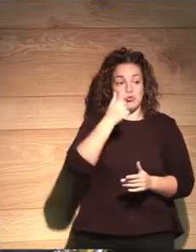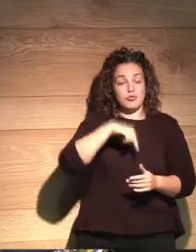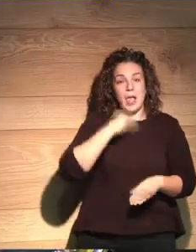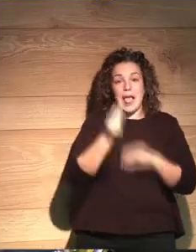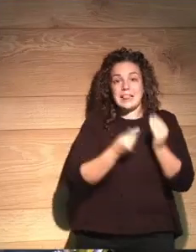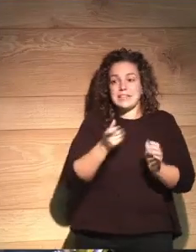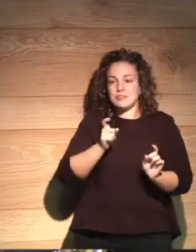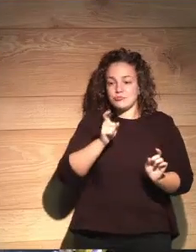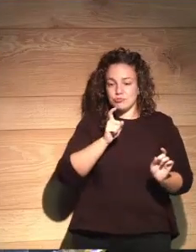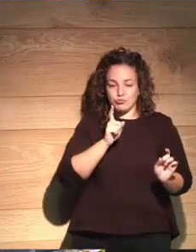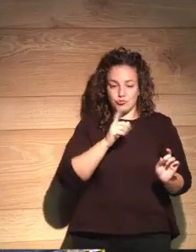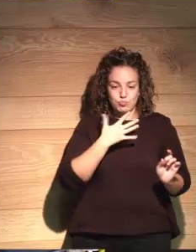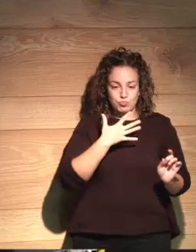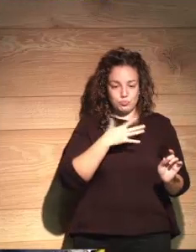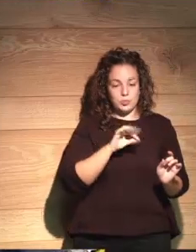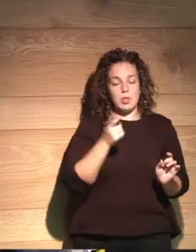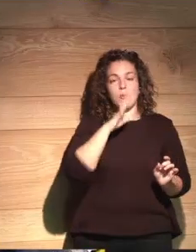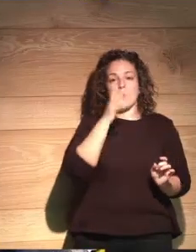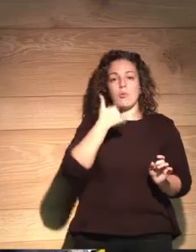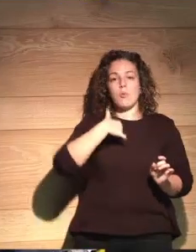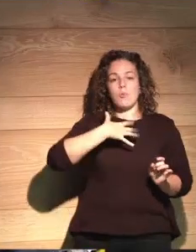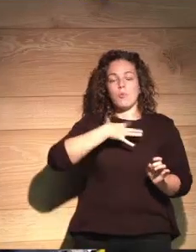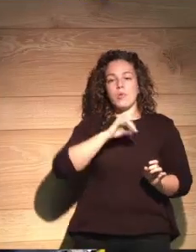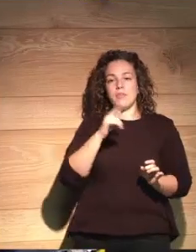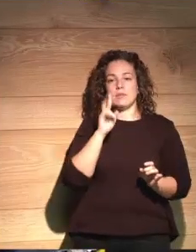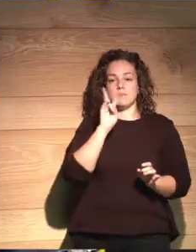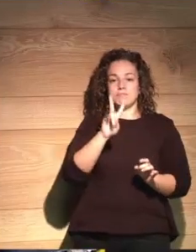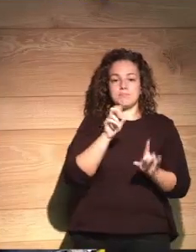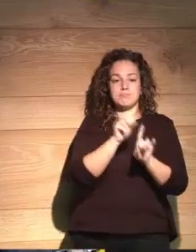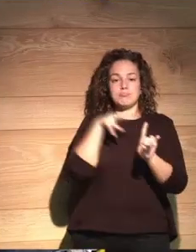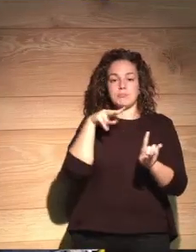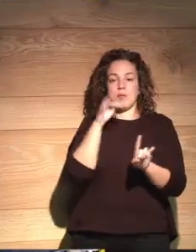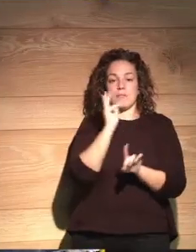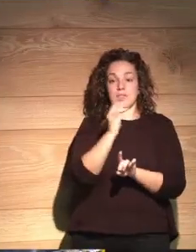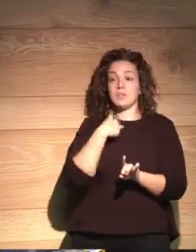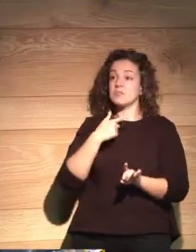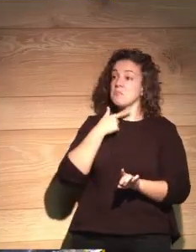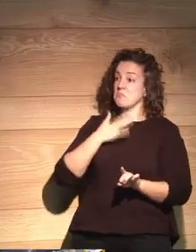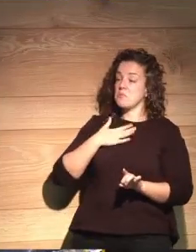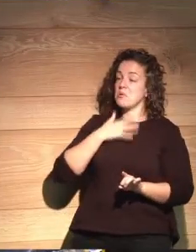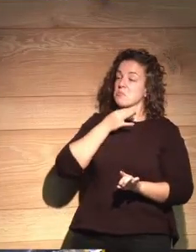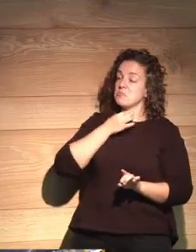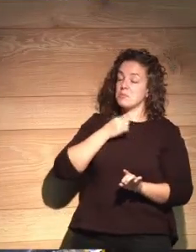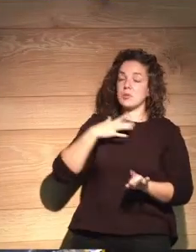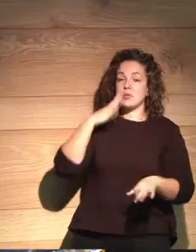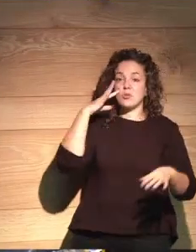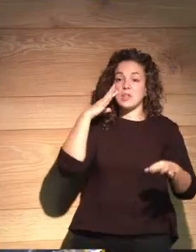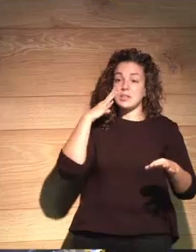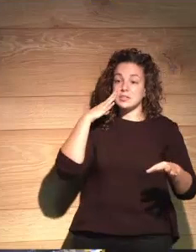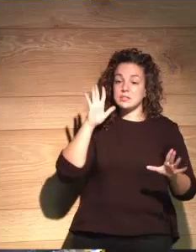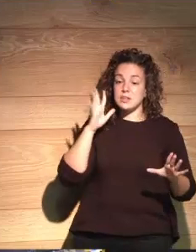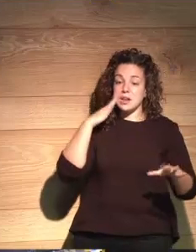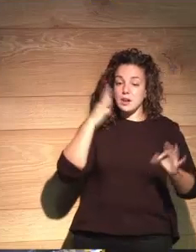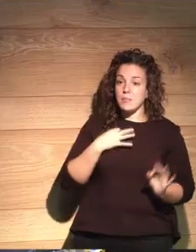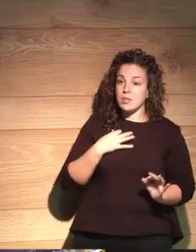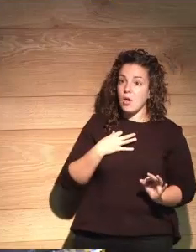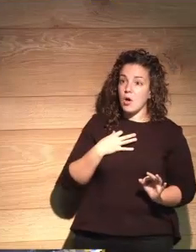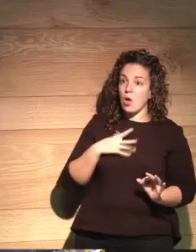Well, maybe we cannot do them, but we can understand them. We can see the advantages of that. We can say, I like this, I like